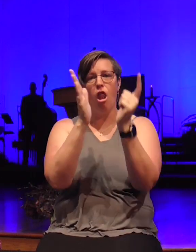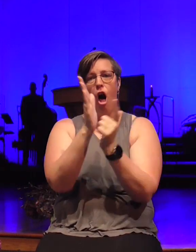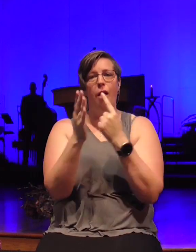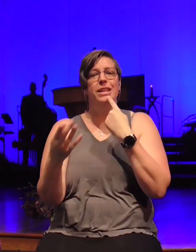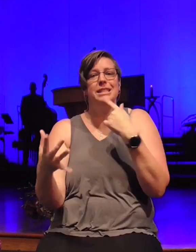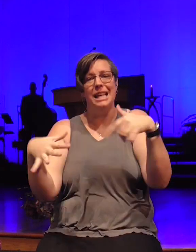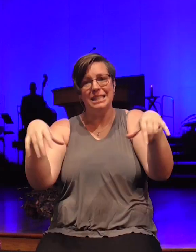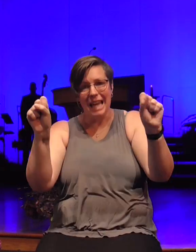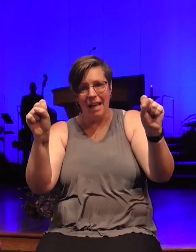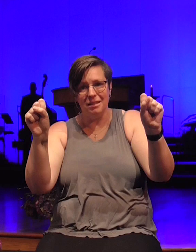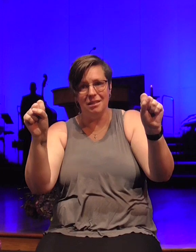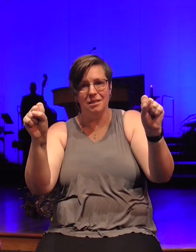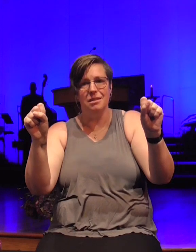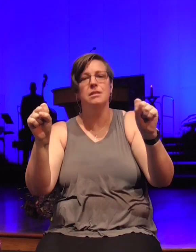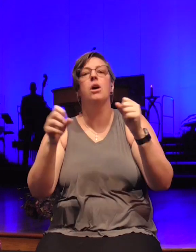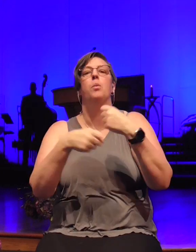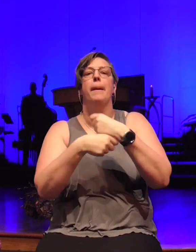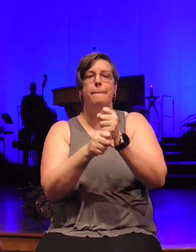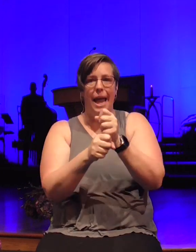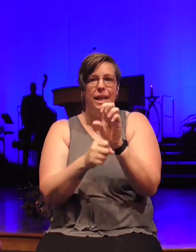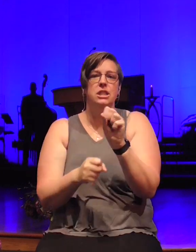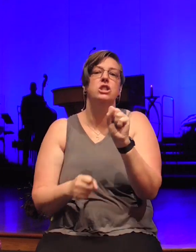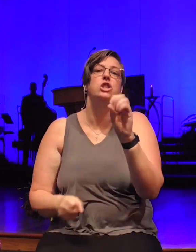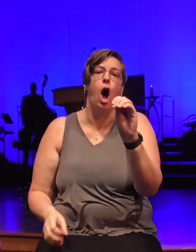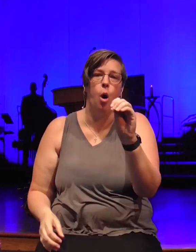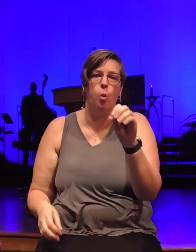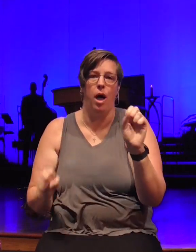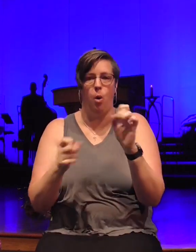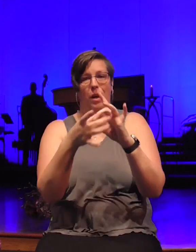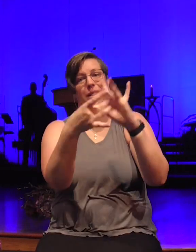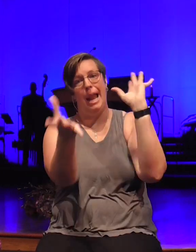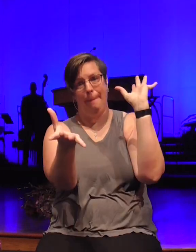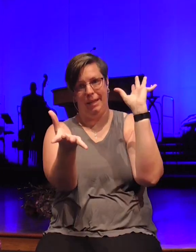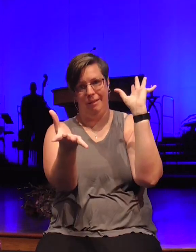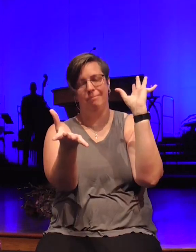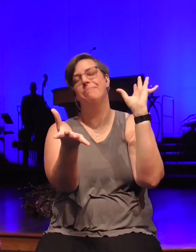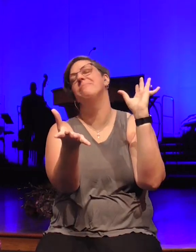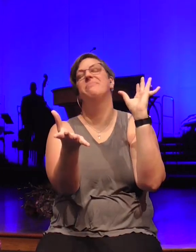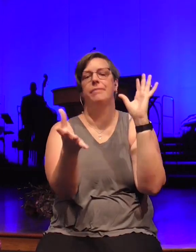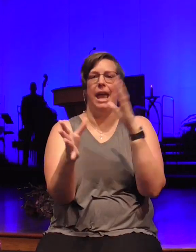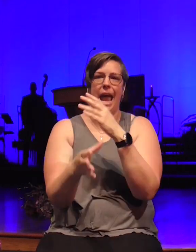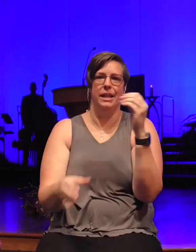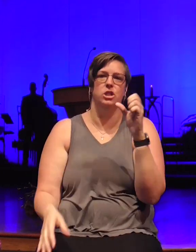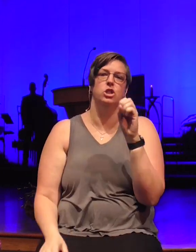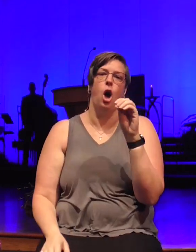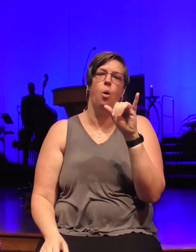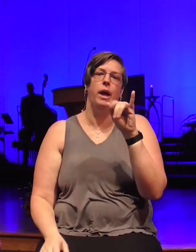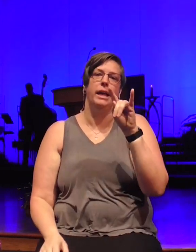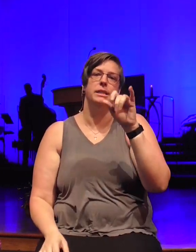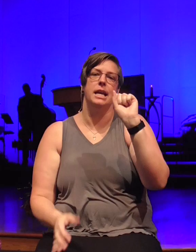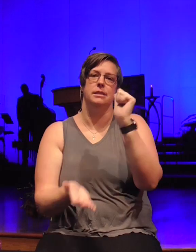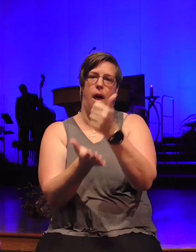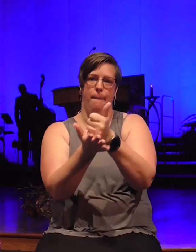and makes it so. We let it be, we let it go, and so it is.